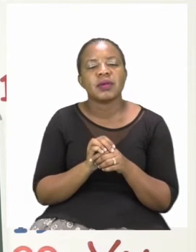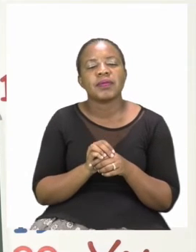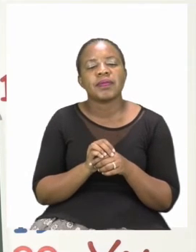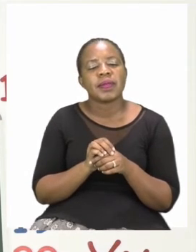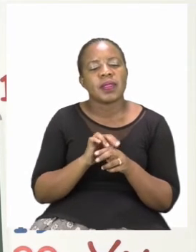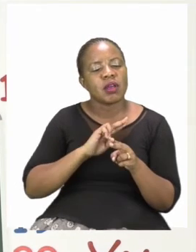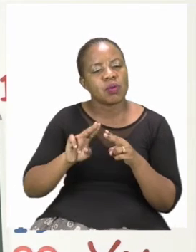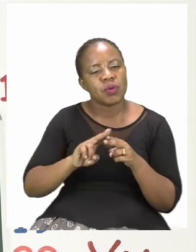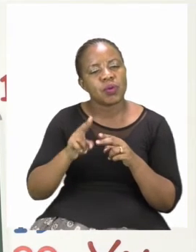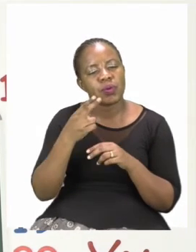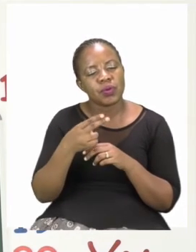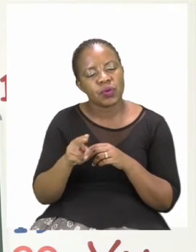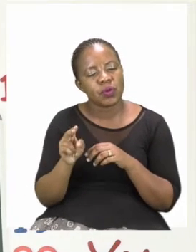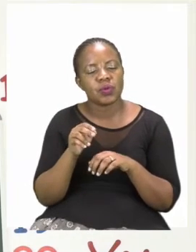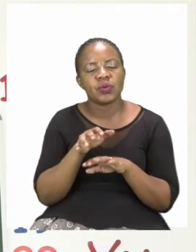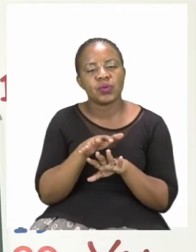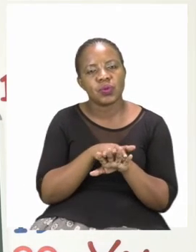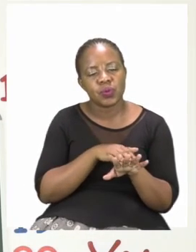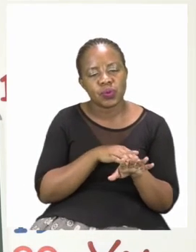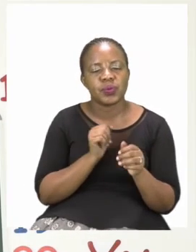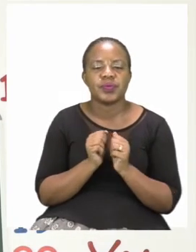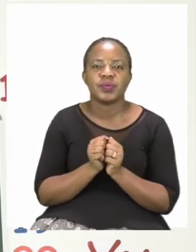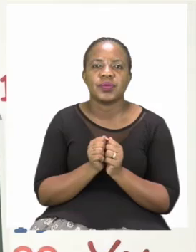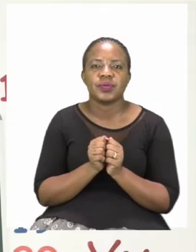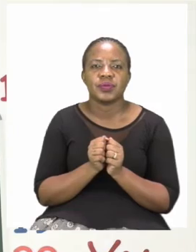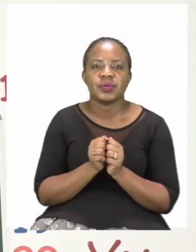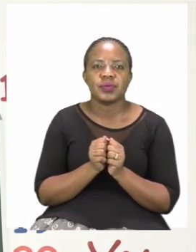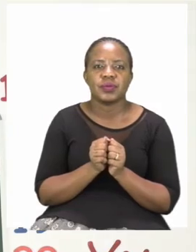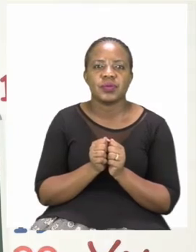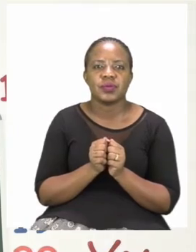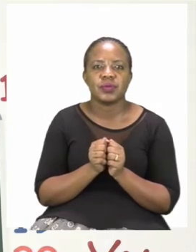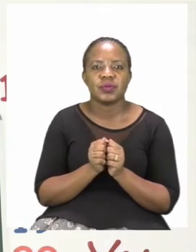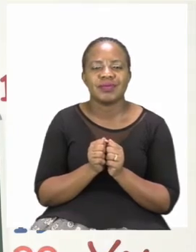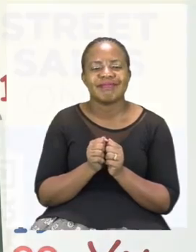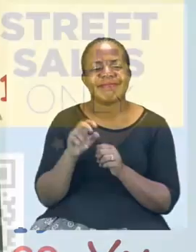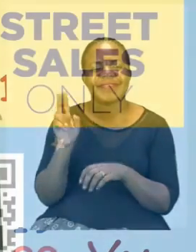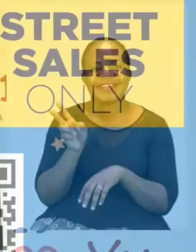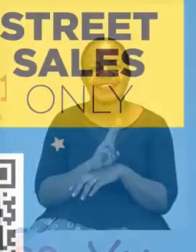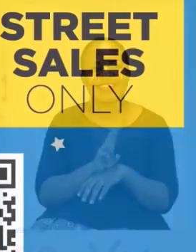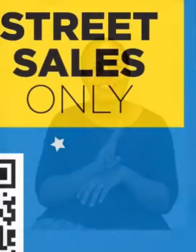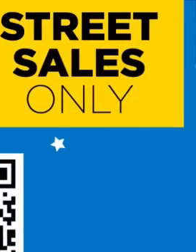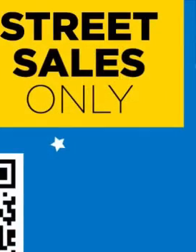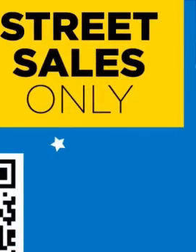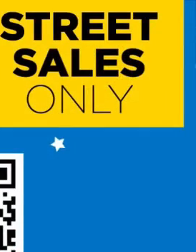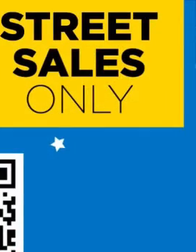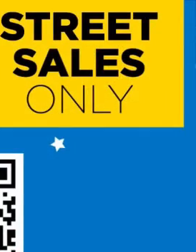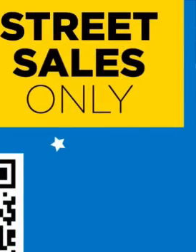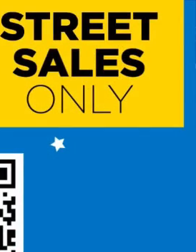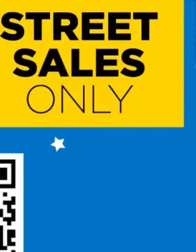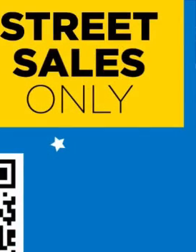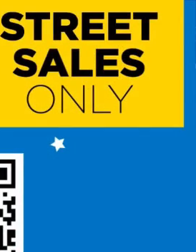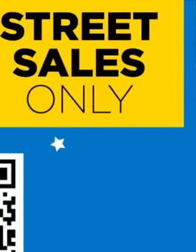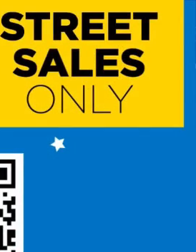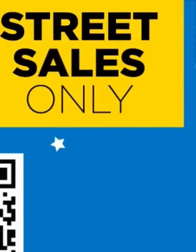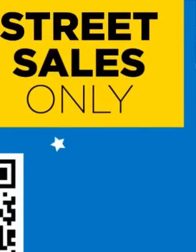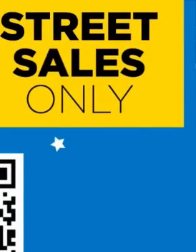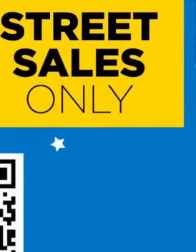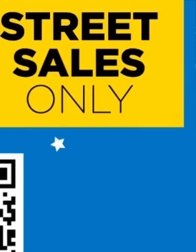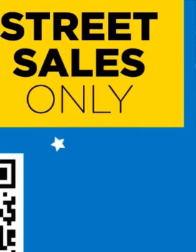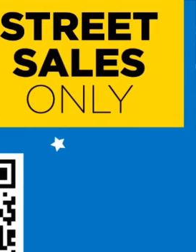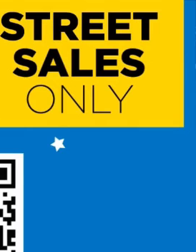Very good. That is our first O. Let's do another O. Let's go.